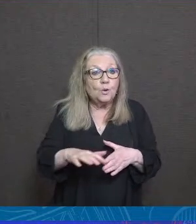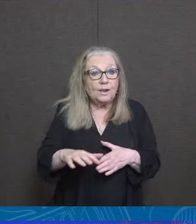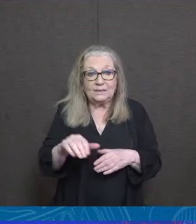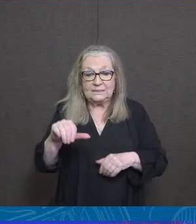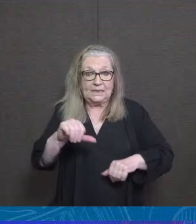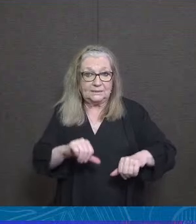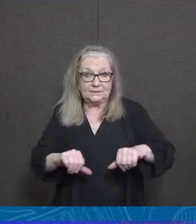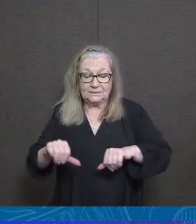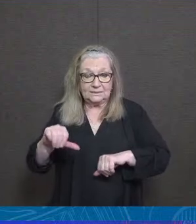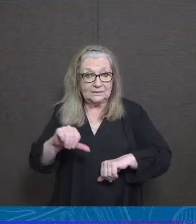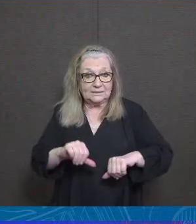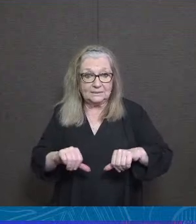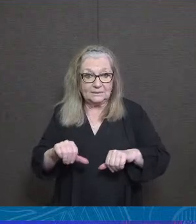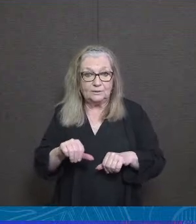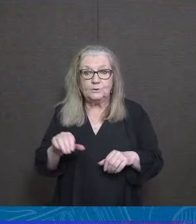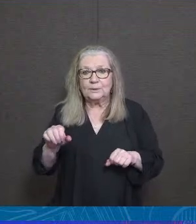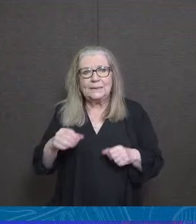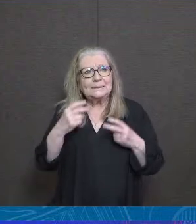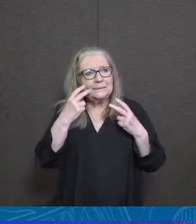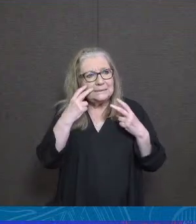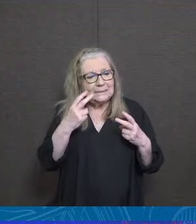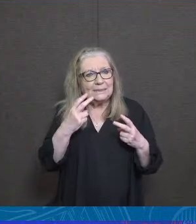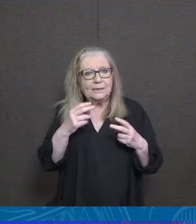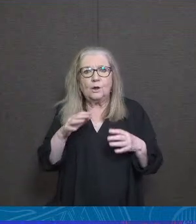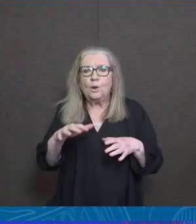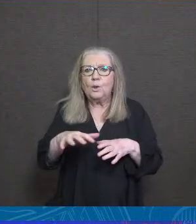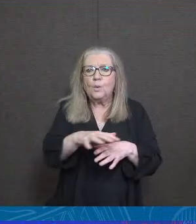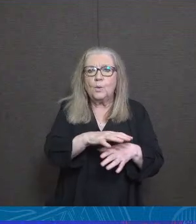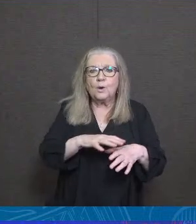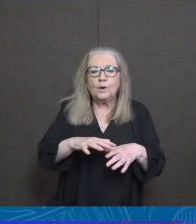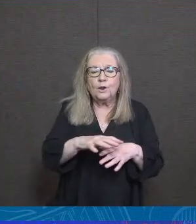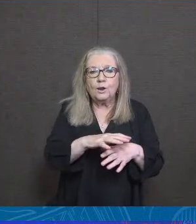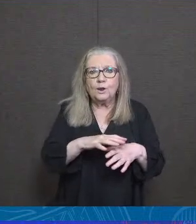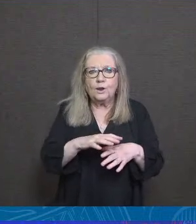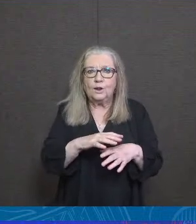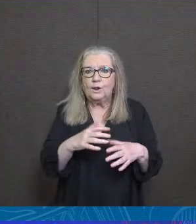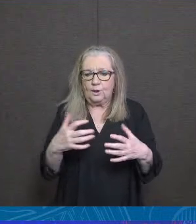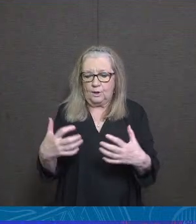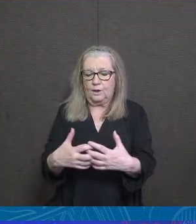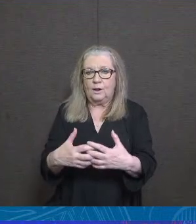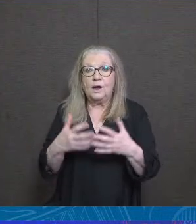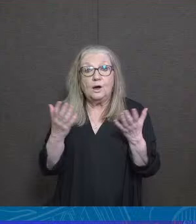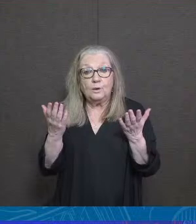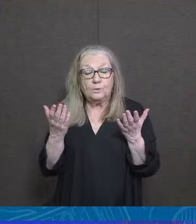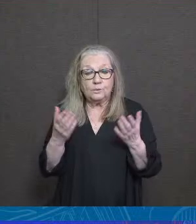here the need for local context. Okay, so here comes,